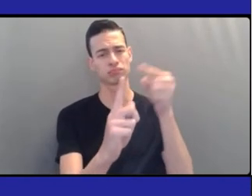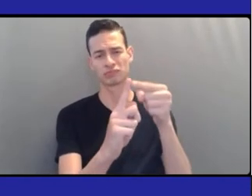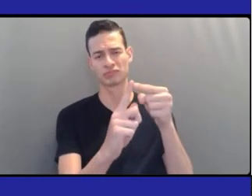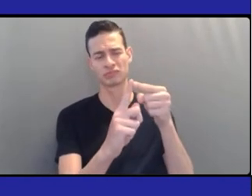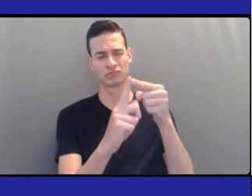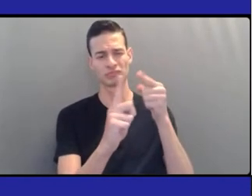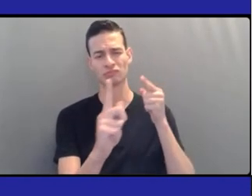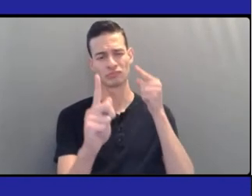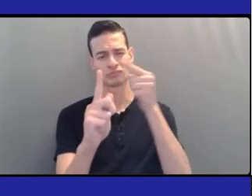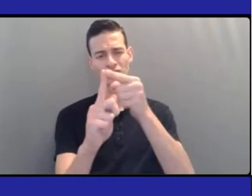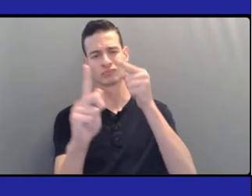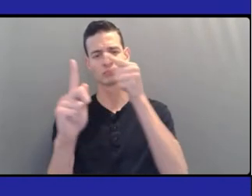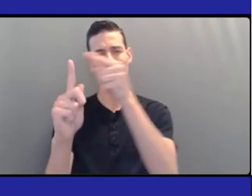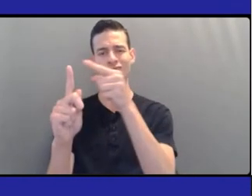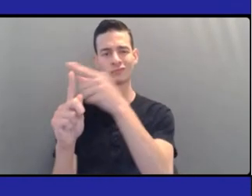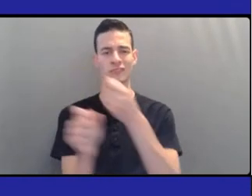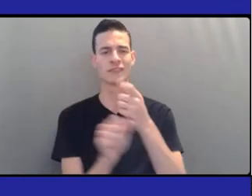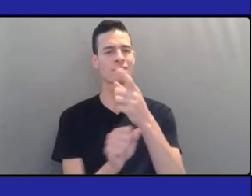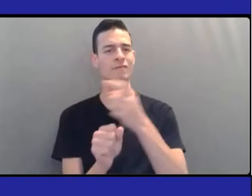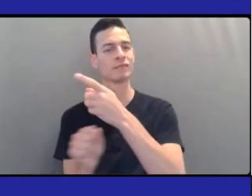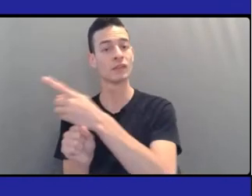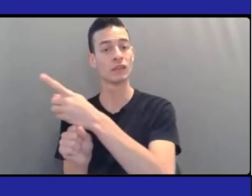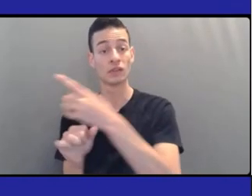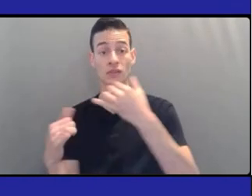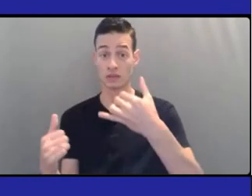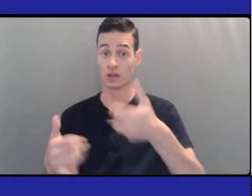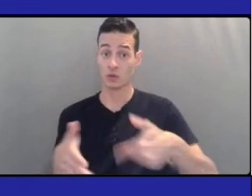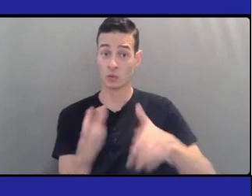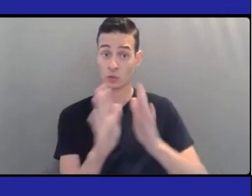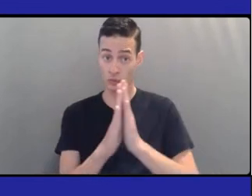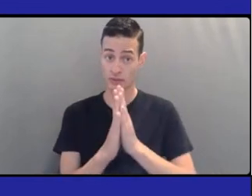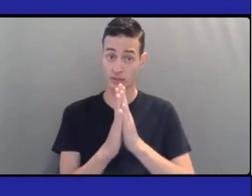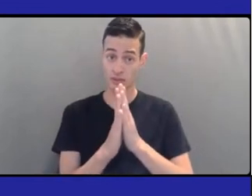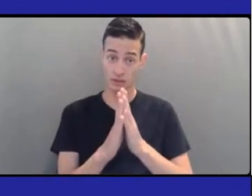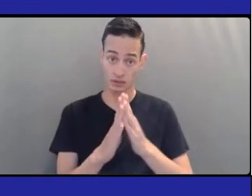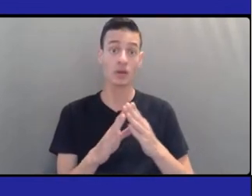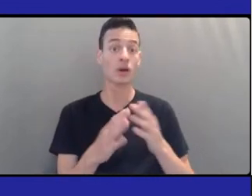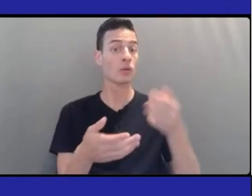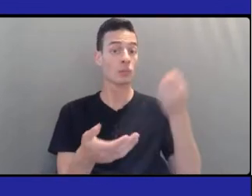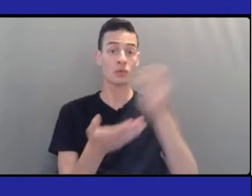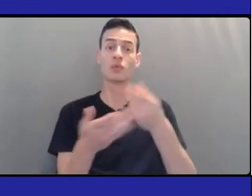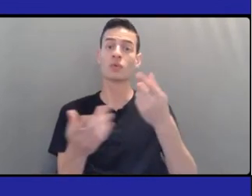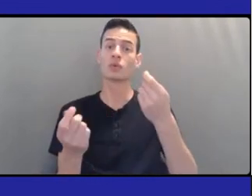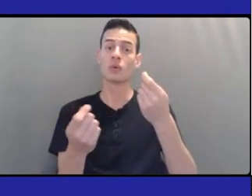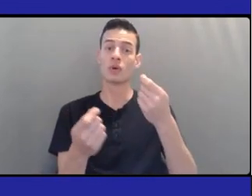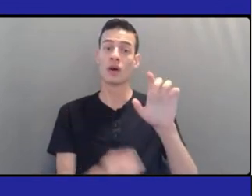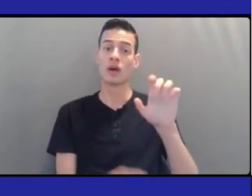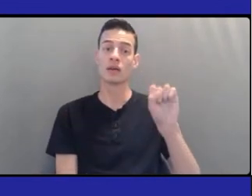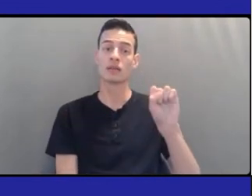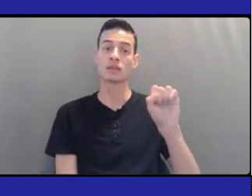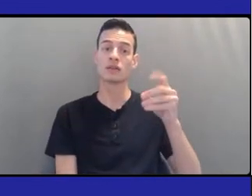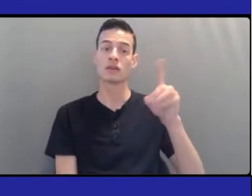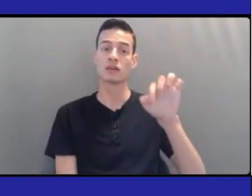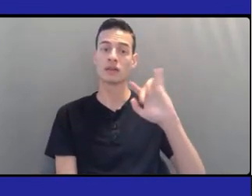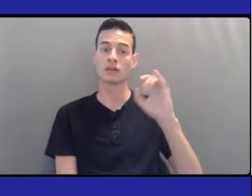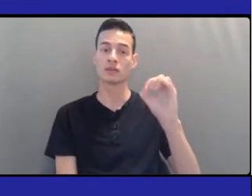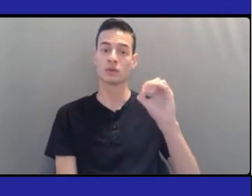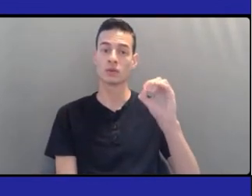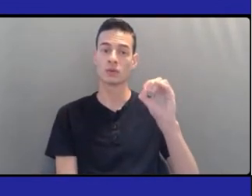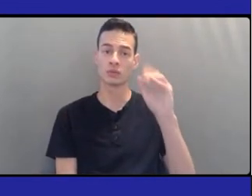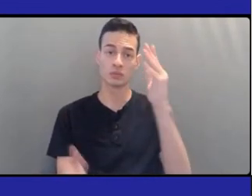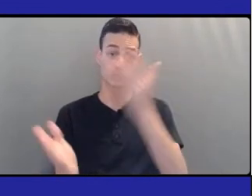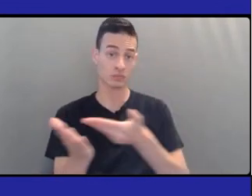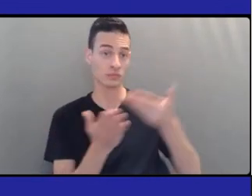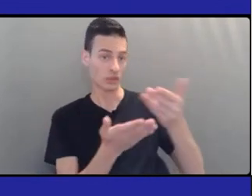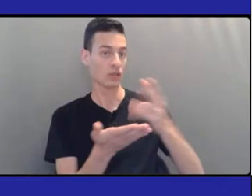at this time, requesting to seek approval to award a contract to Sodexo to provide laundry and linen services for the